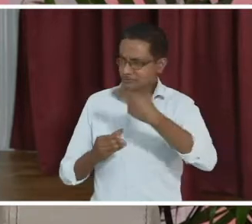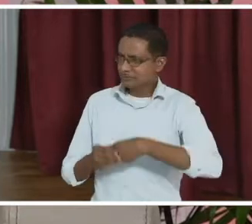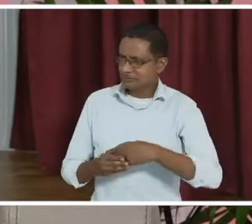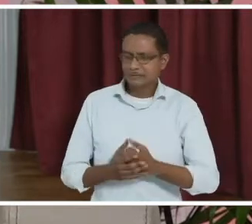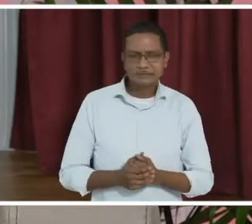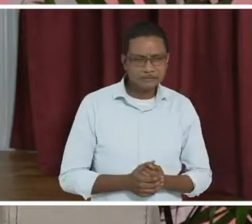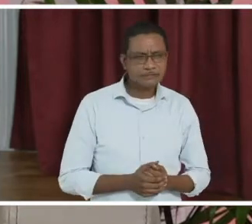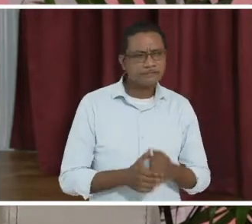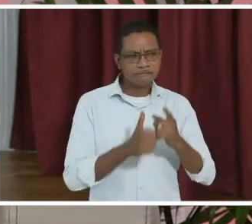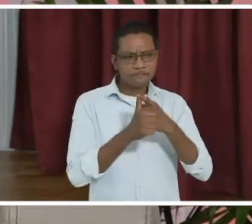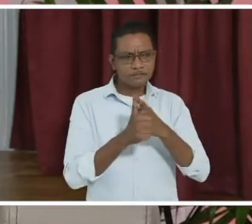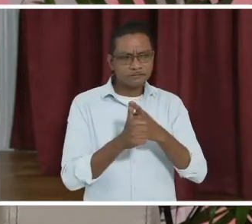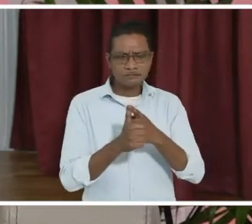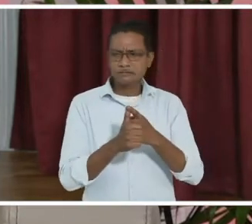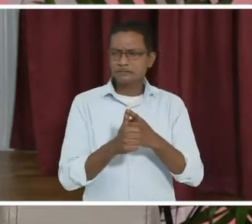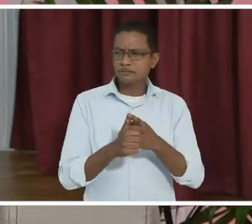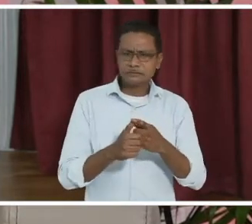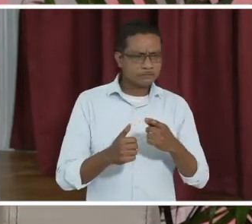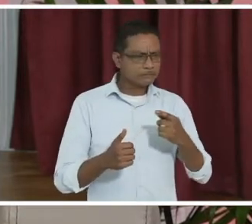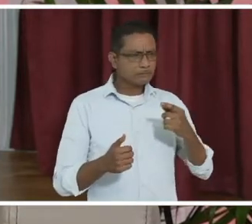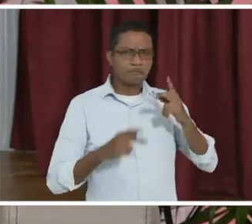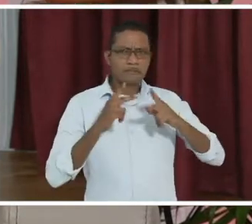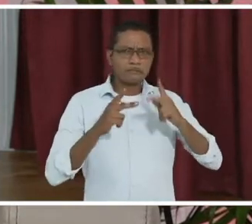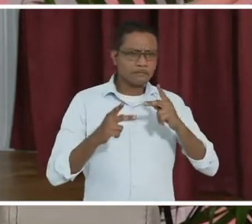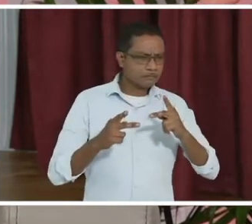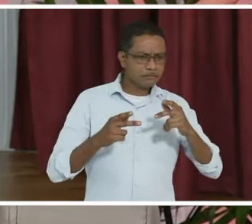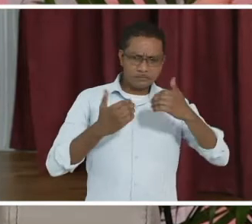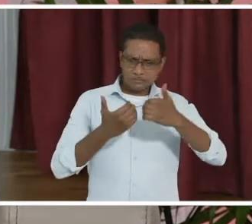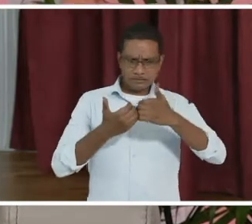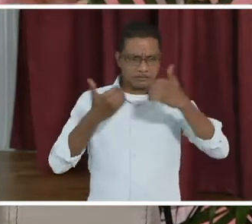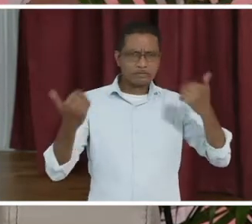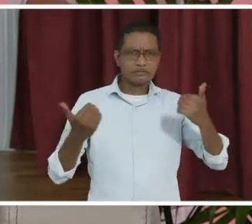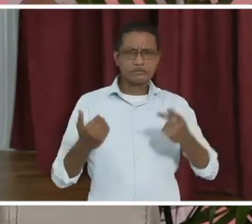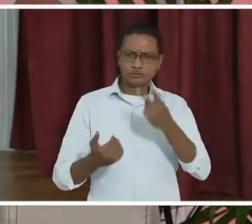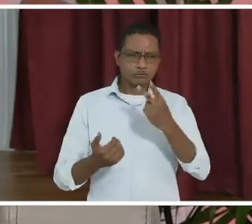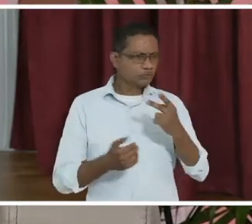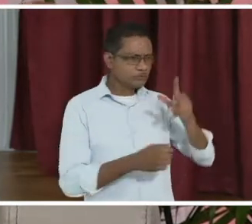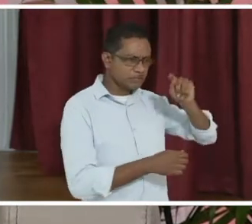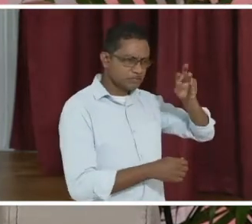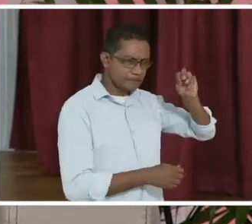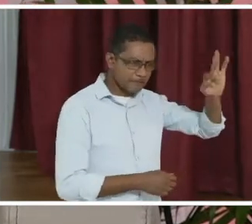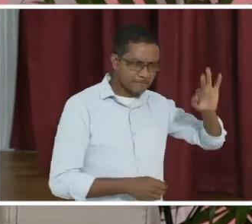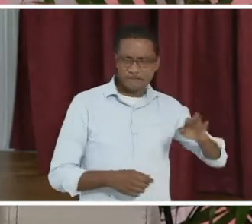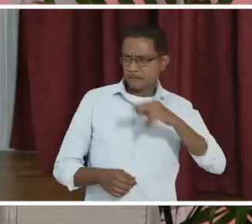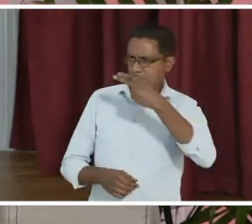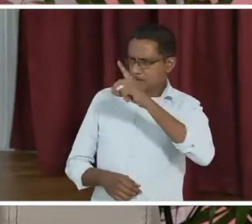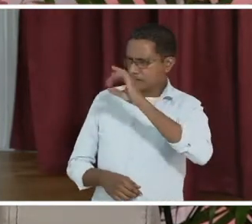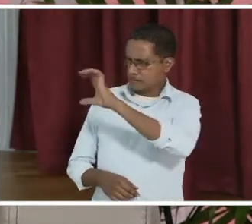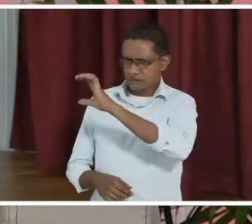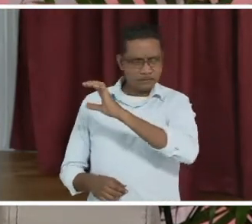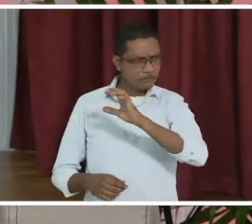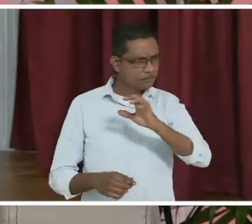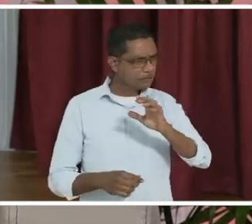the relationship, because often we separate the two, think they're perhaps competitors. But the truth is, the Ttmf and HDC work hand